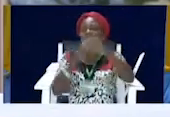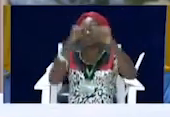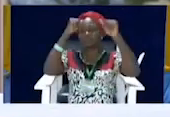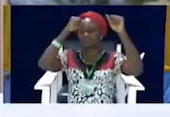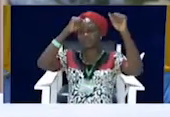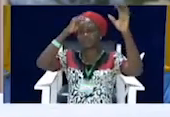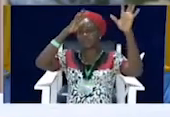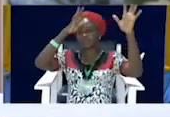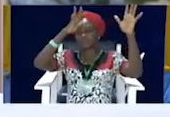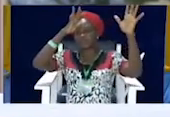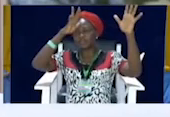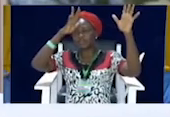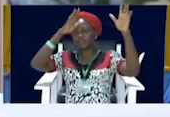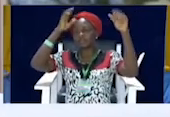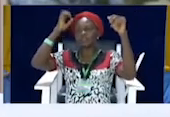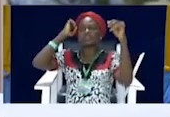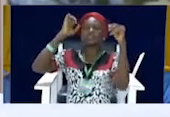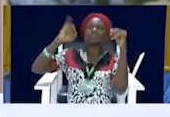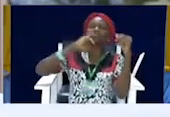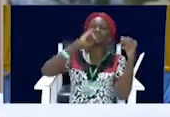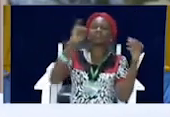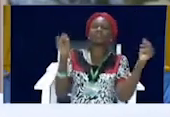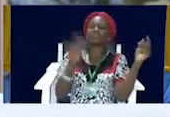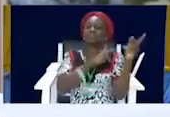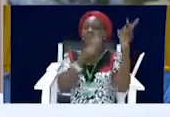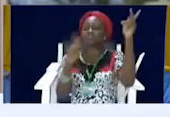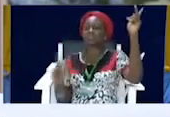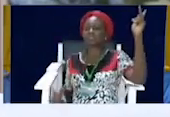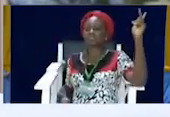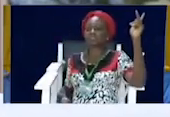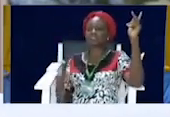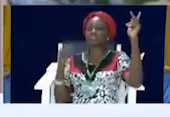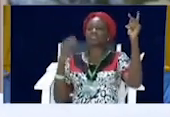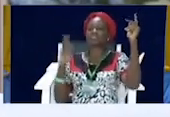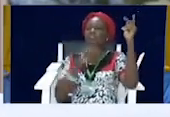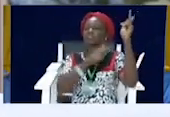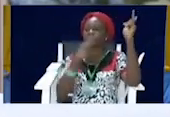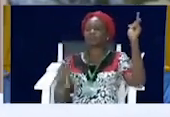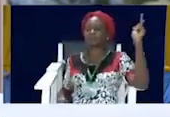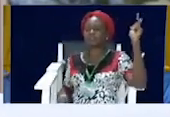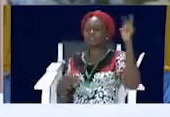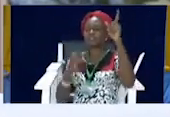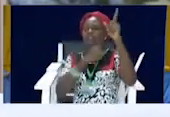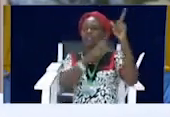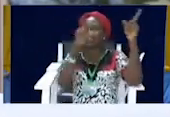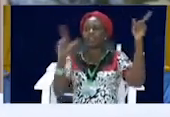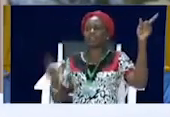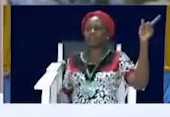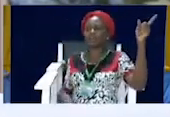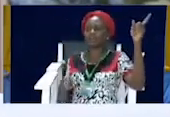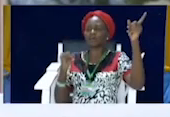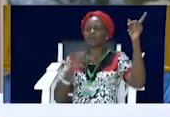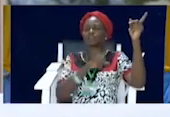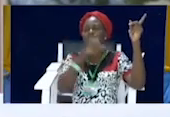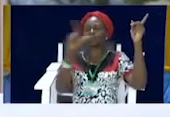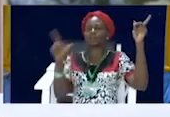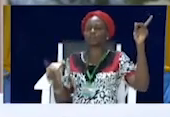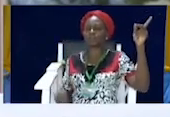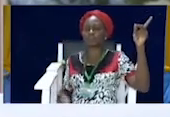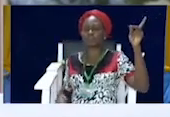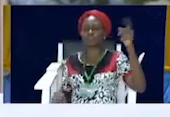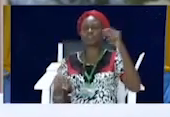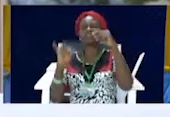Almighty Father. He is King of Kings and Lord